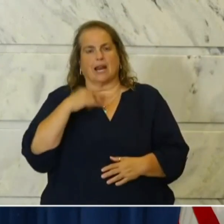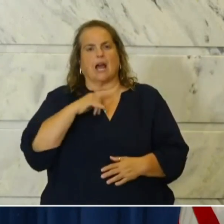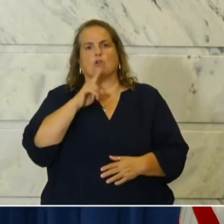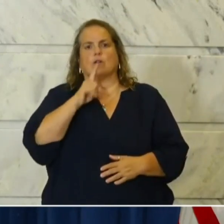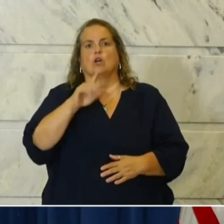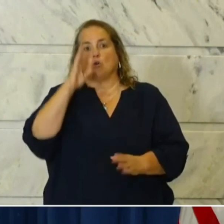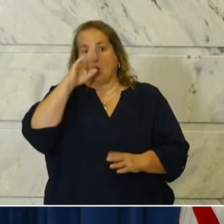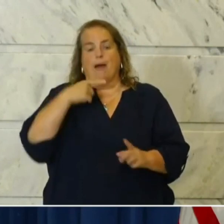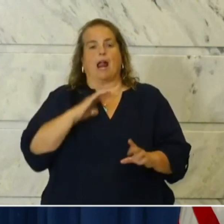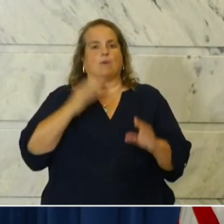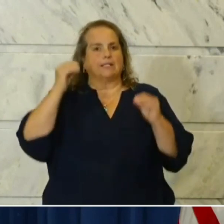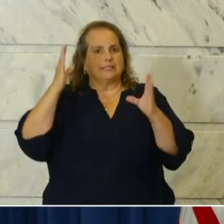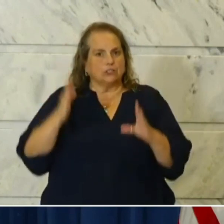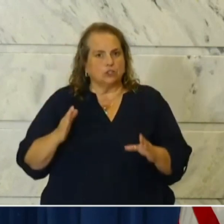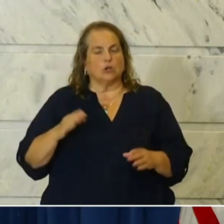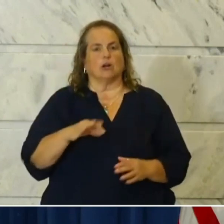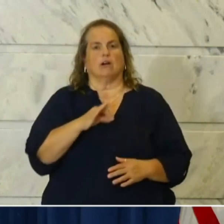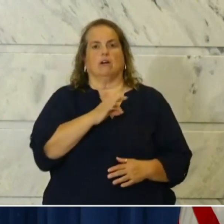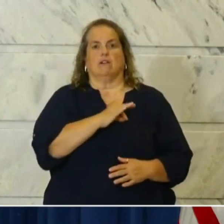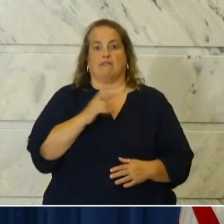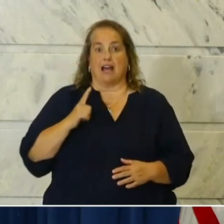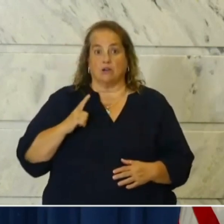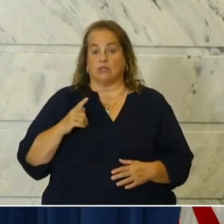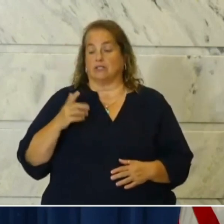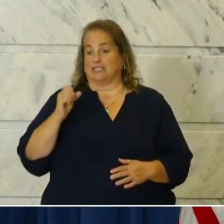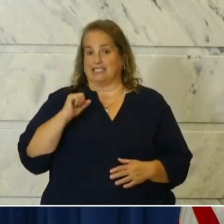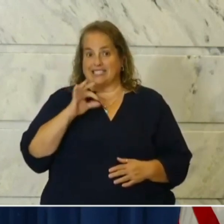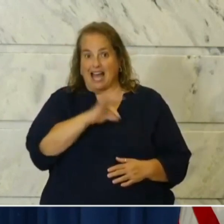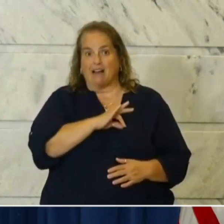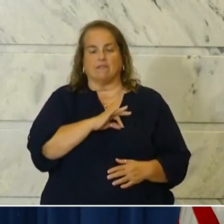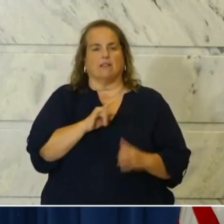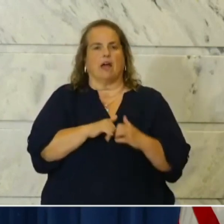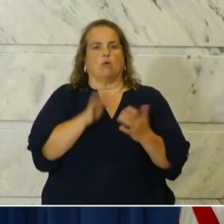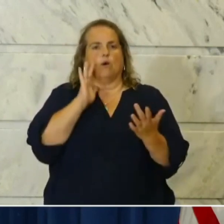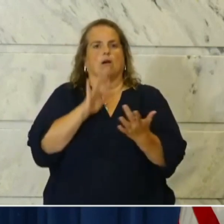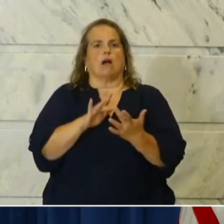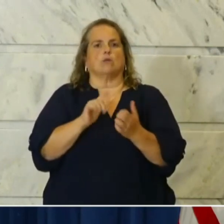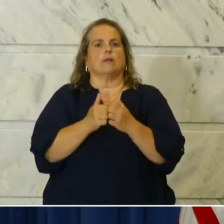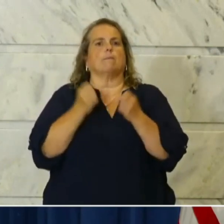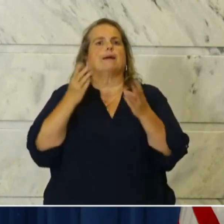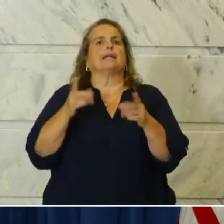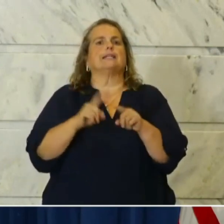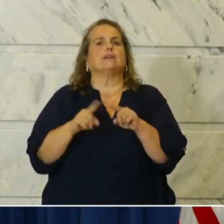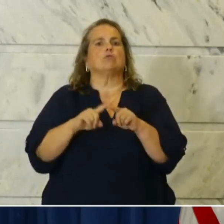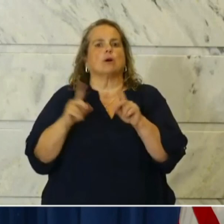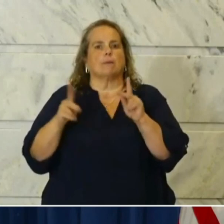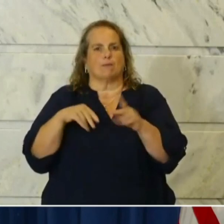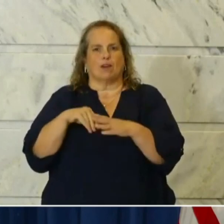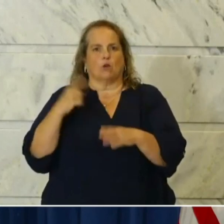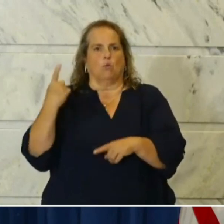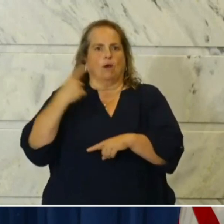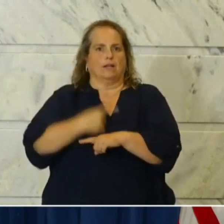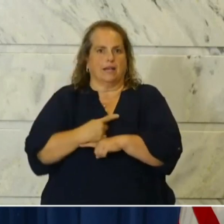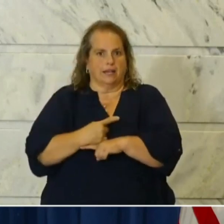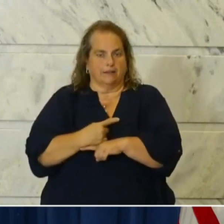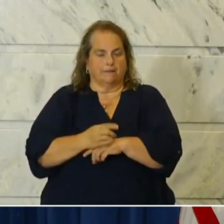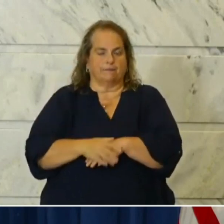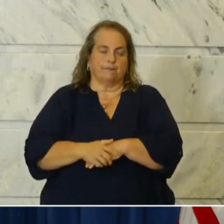our teachers and our faculty that'll come into contact with so many different individuals in that day. And that's why